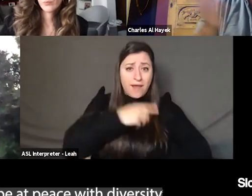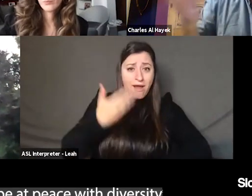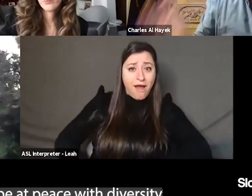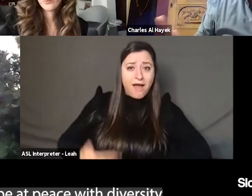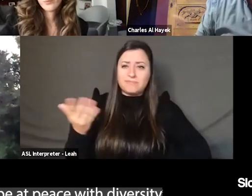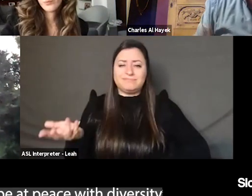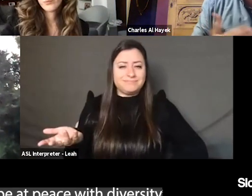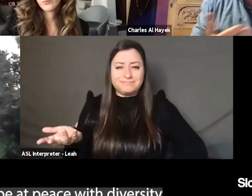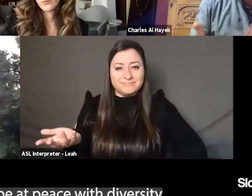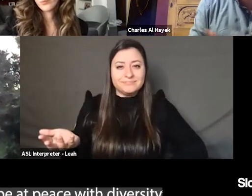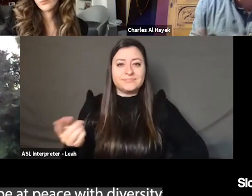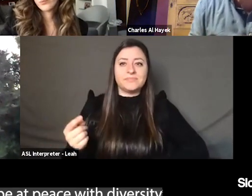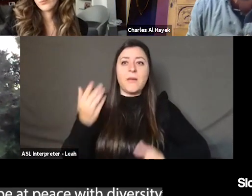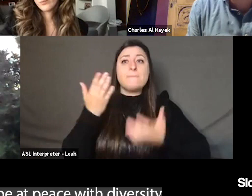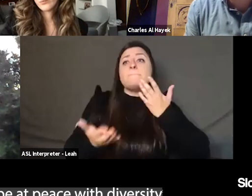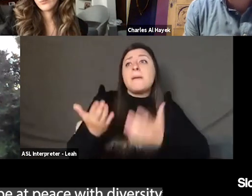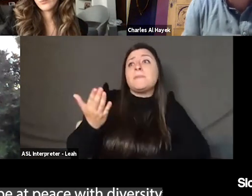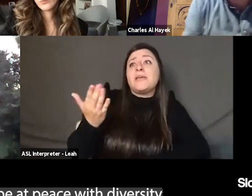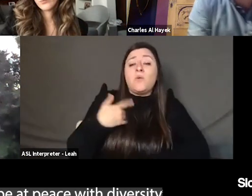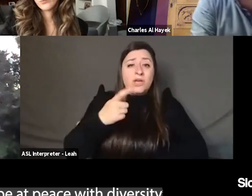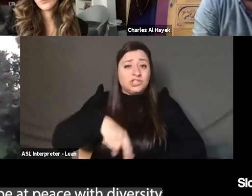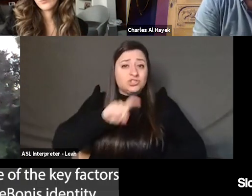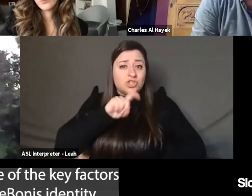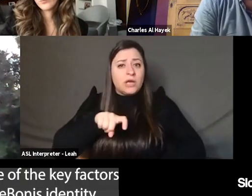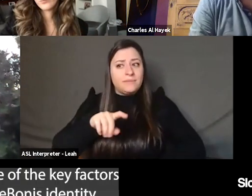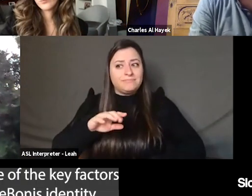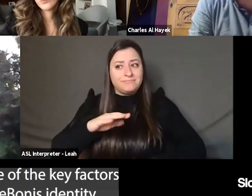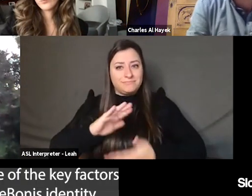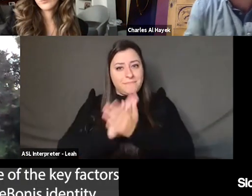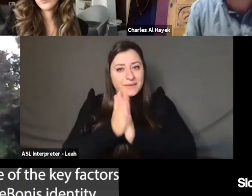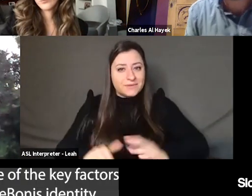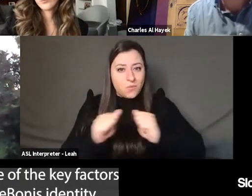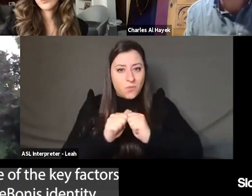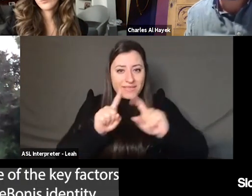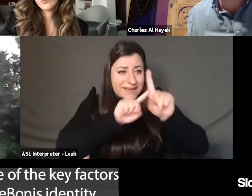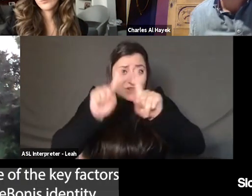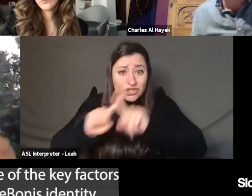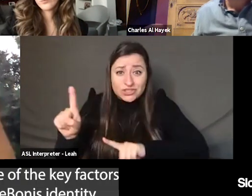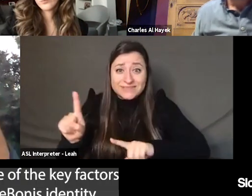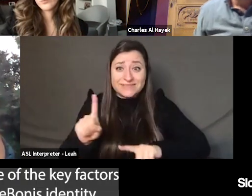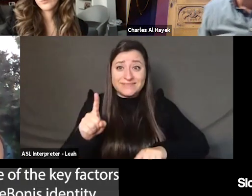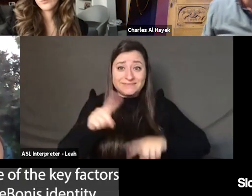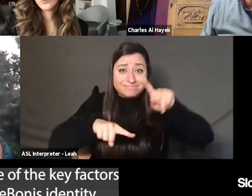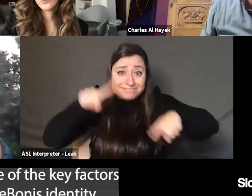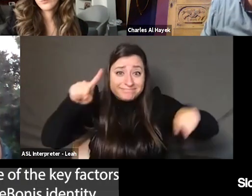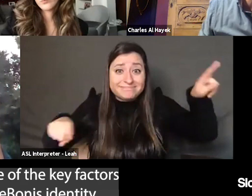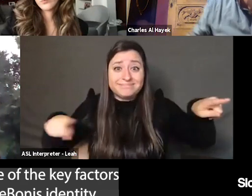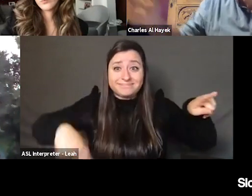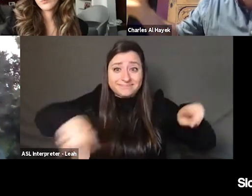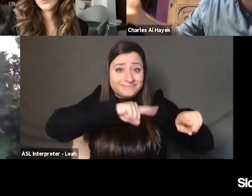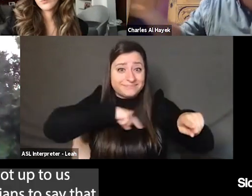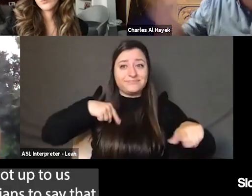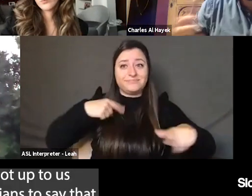should be at peace with diversity as being one of the key factors of this Lebanese